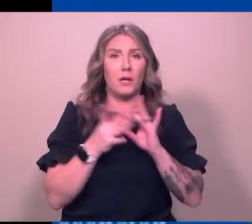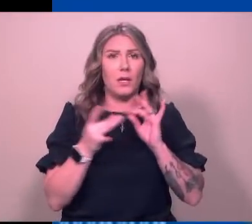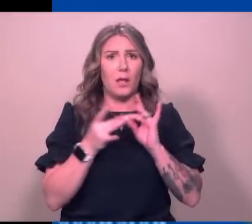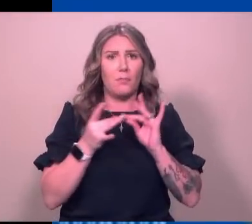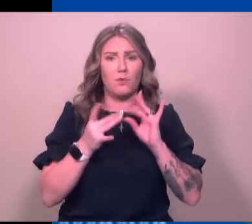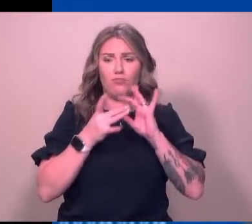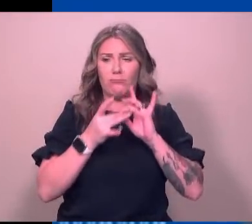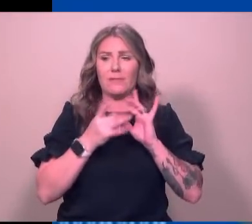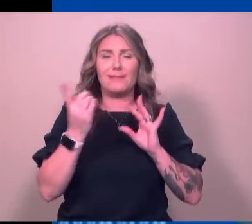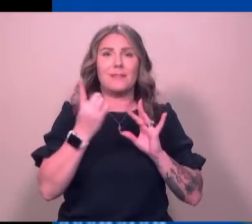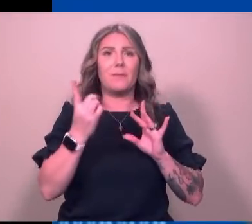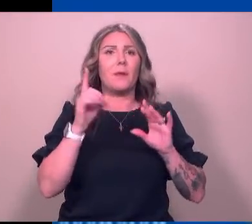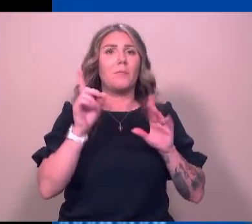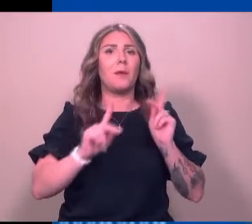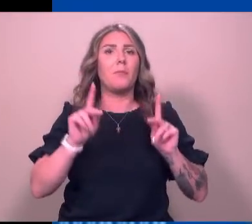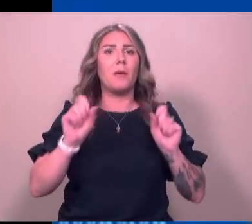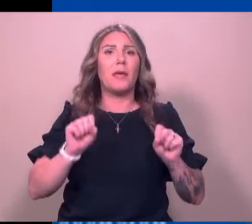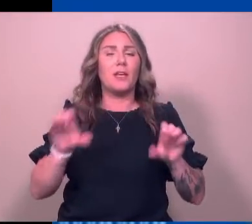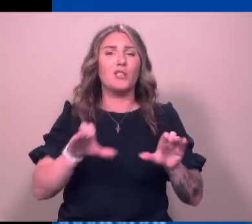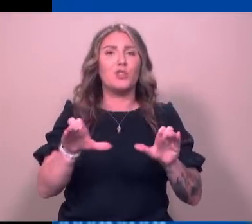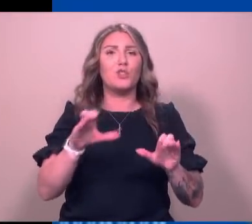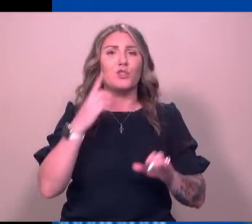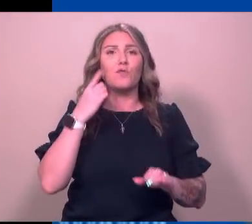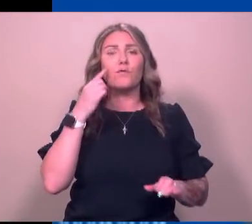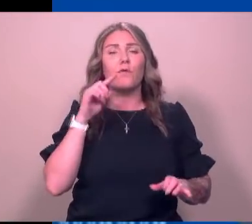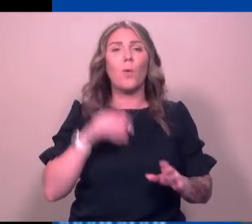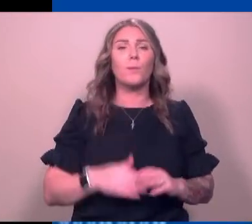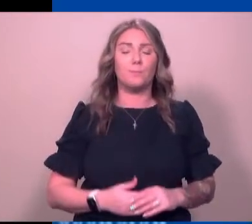that people can do. Certainly, for the